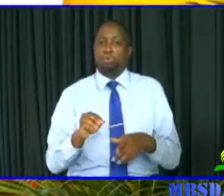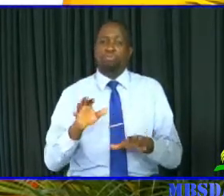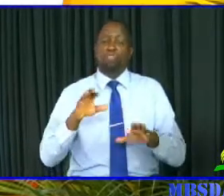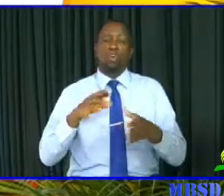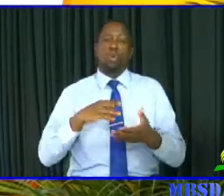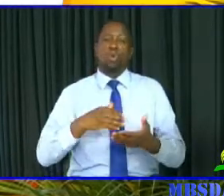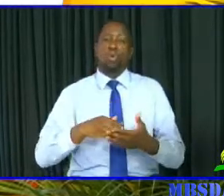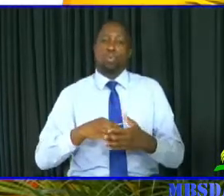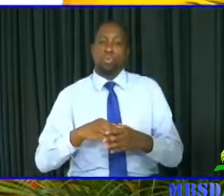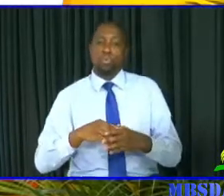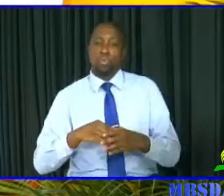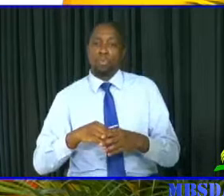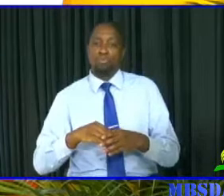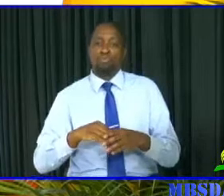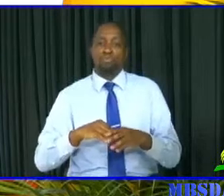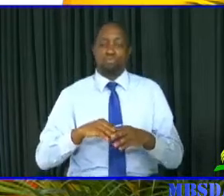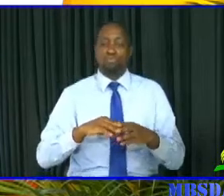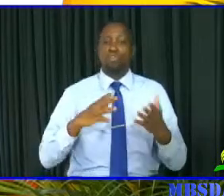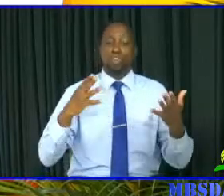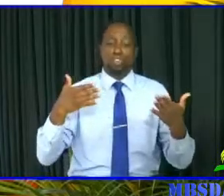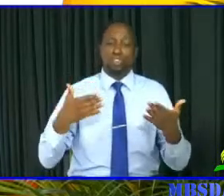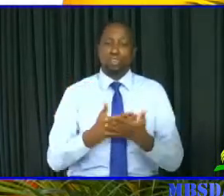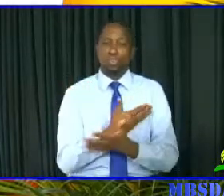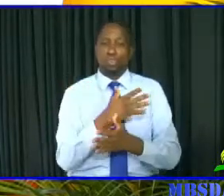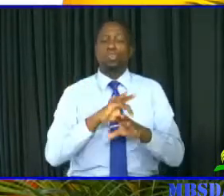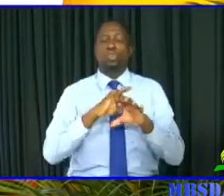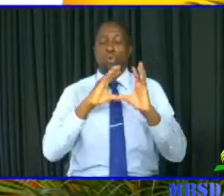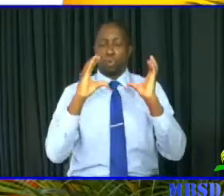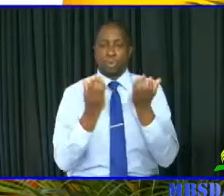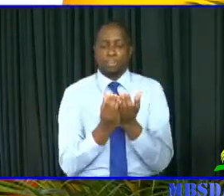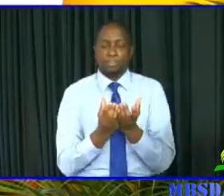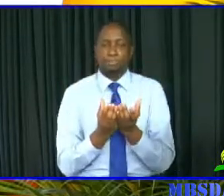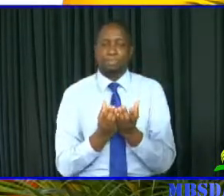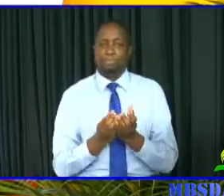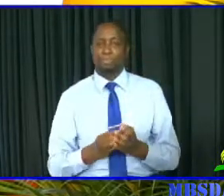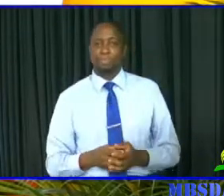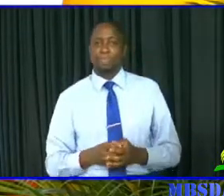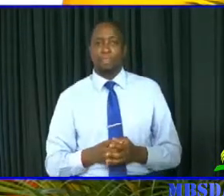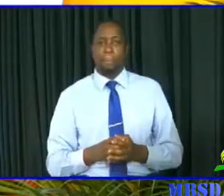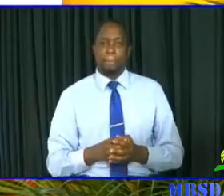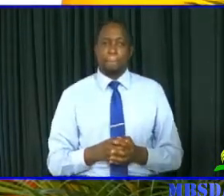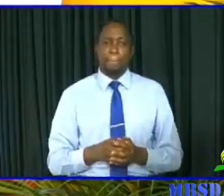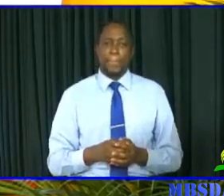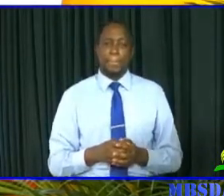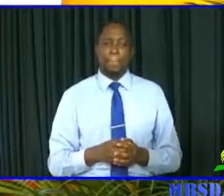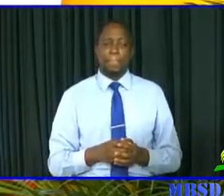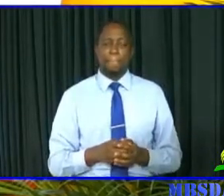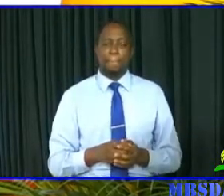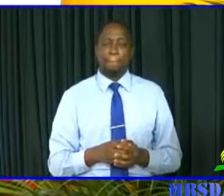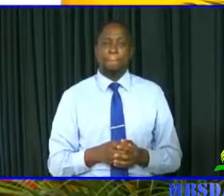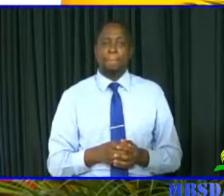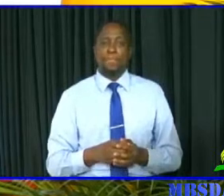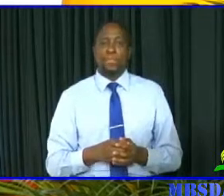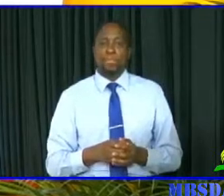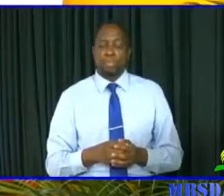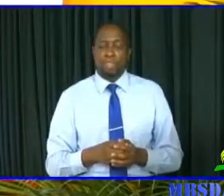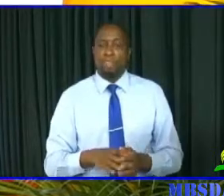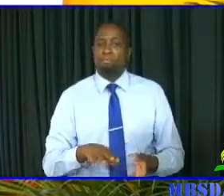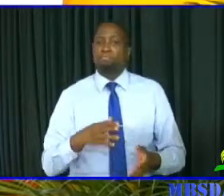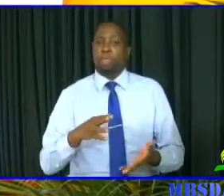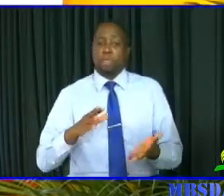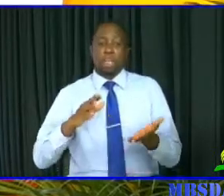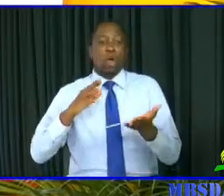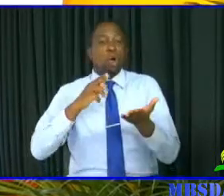sisters, I want to look at it. I want you to look at it. I said that along the straight and narrow, the person of the